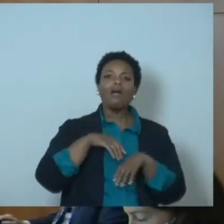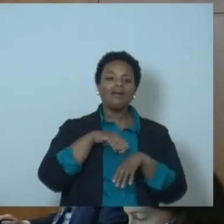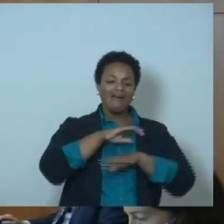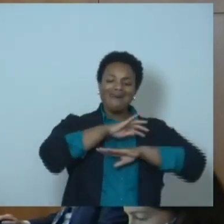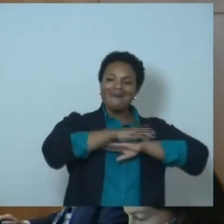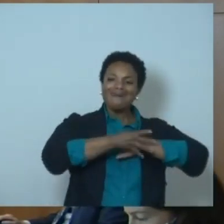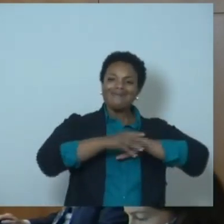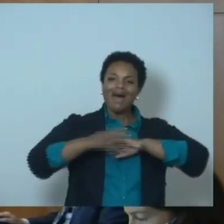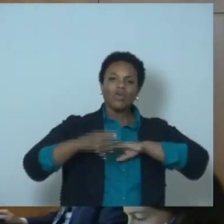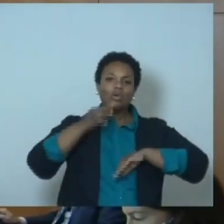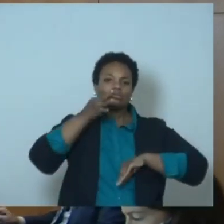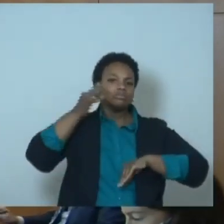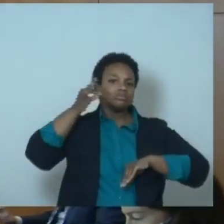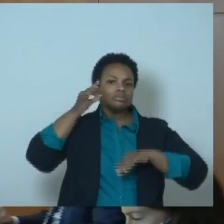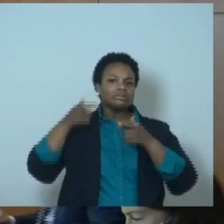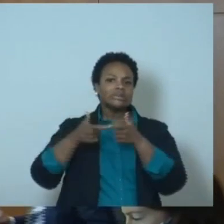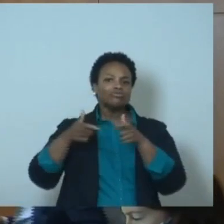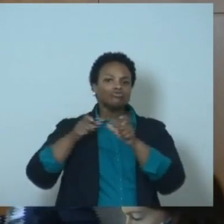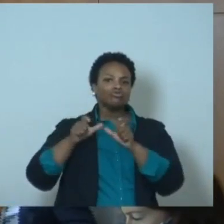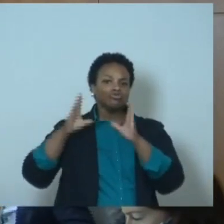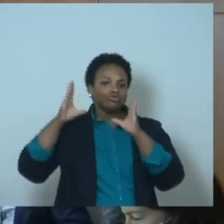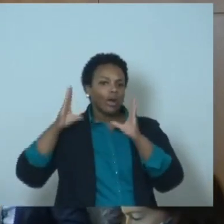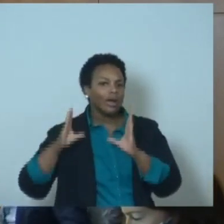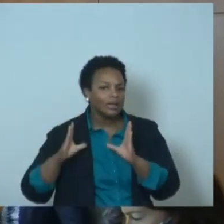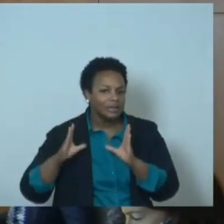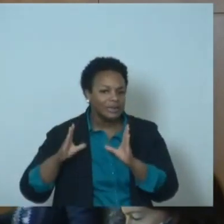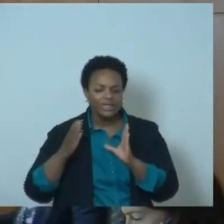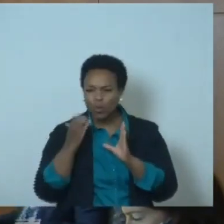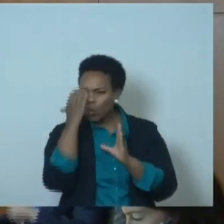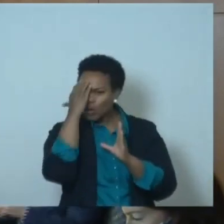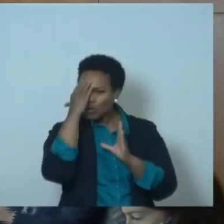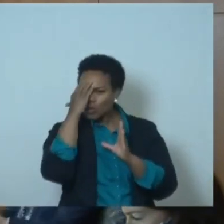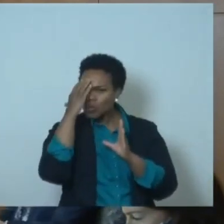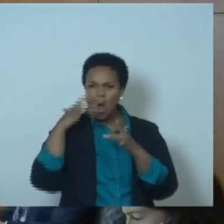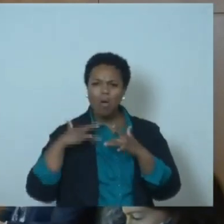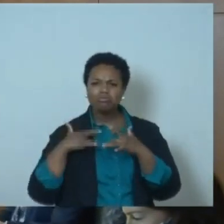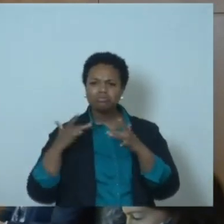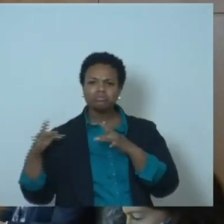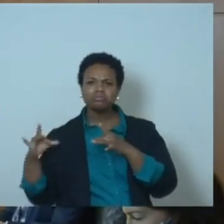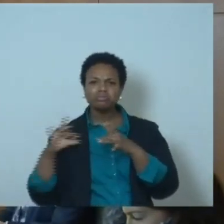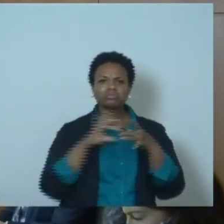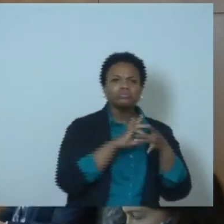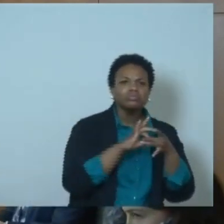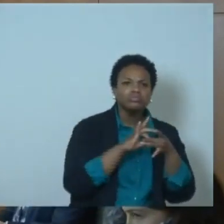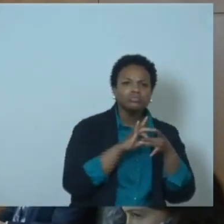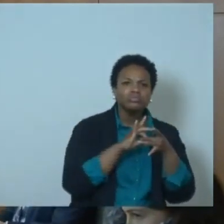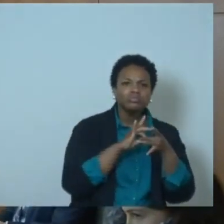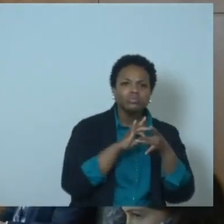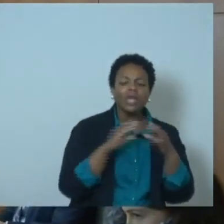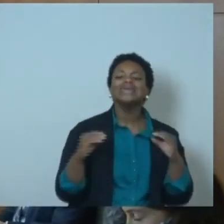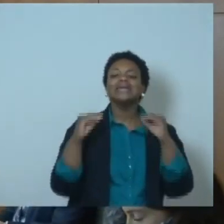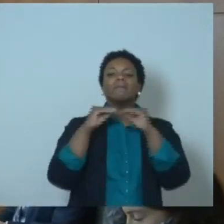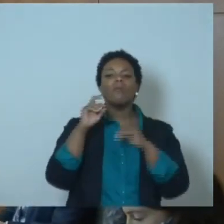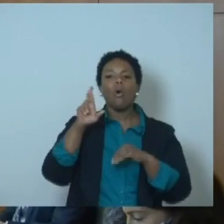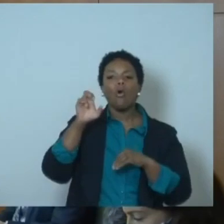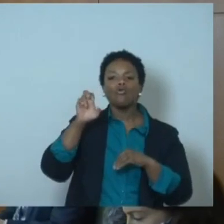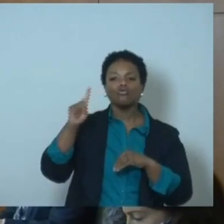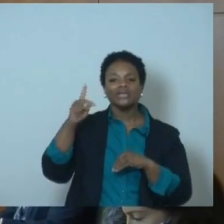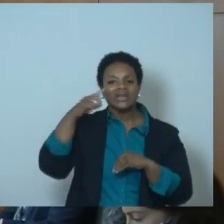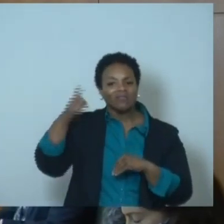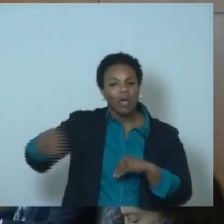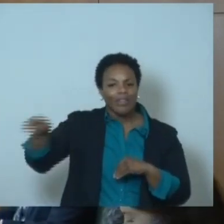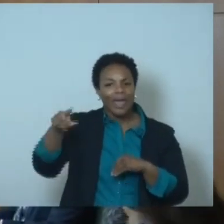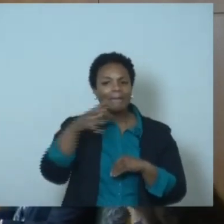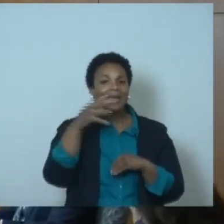susceptible to COVID-19. So just wanted to get your thoughts on that. And number two, forgive me if this has already been brought up or has been addressed at a prior